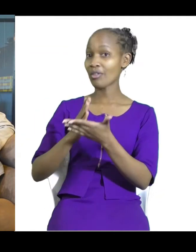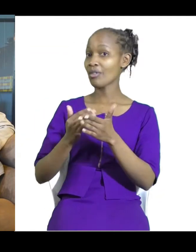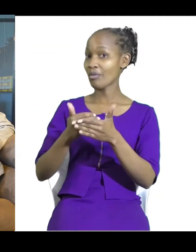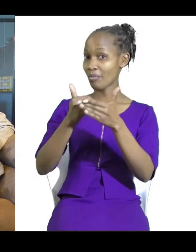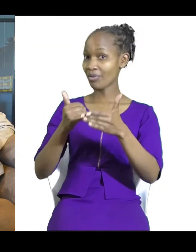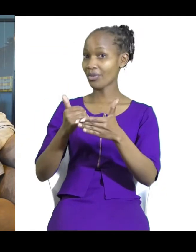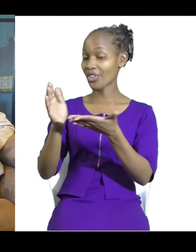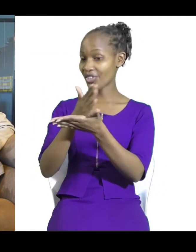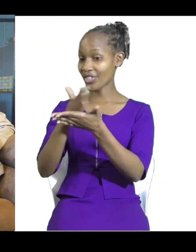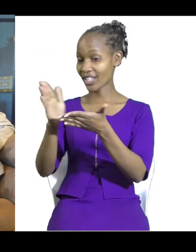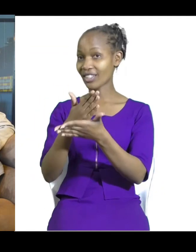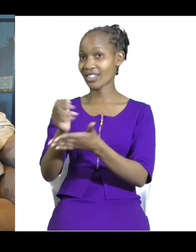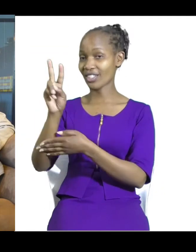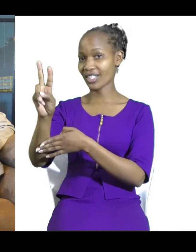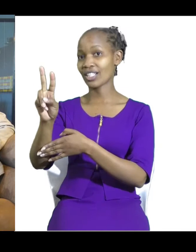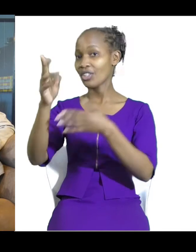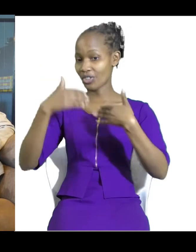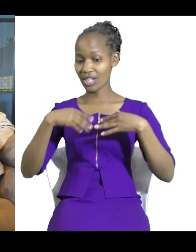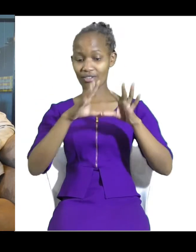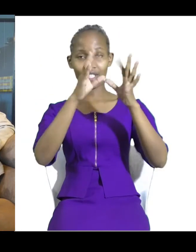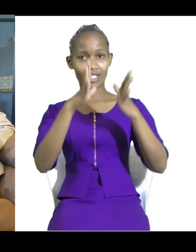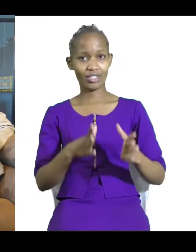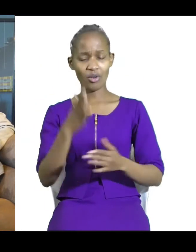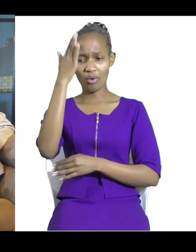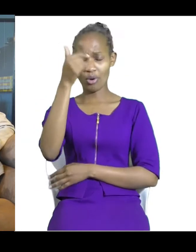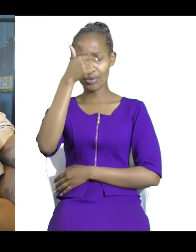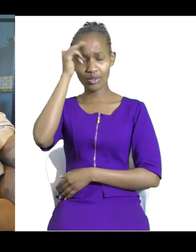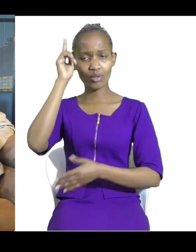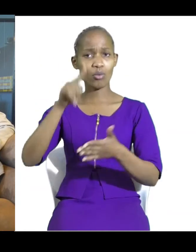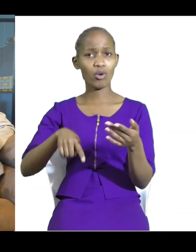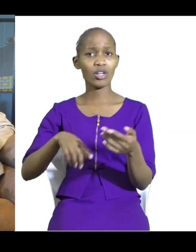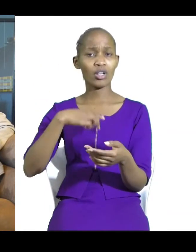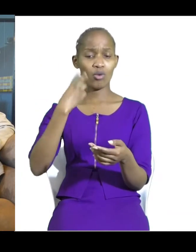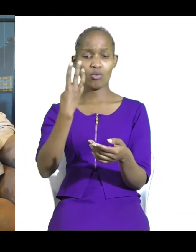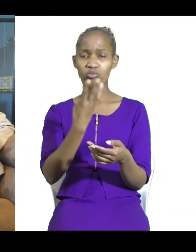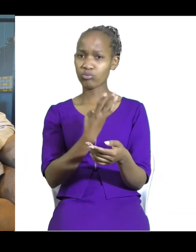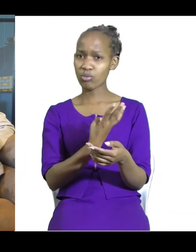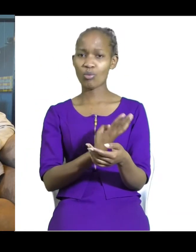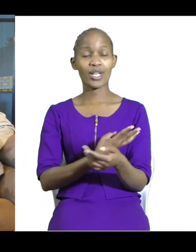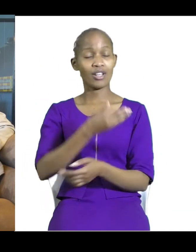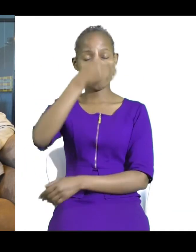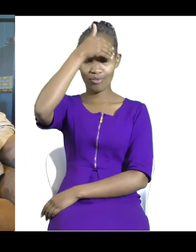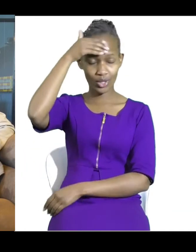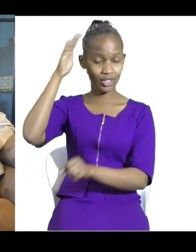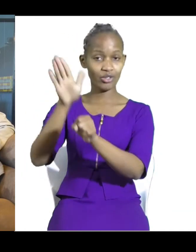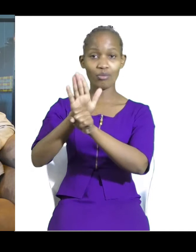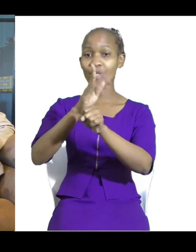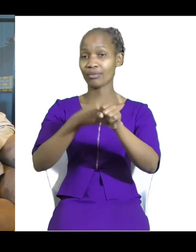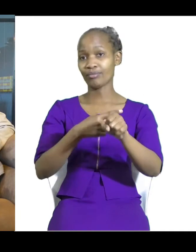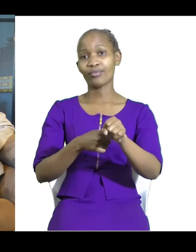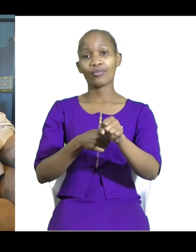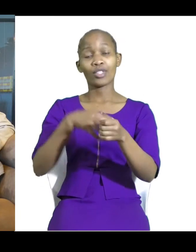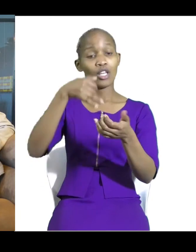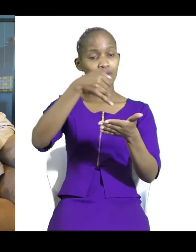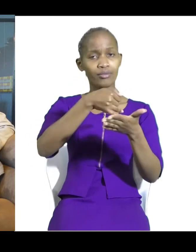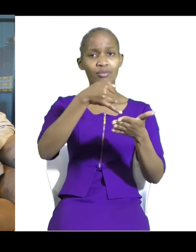podcast goes on air, it will have sign language interpretation. Yeah. Because you realize that those are the things that we tend to forget. Yes. And